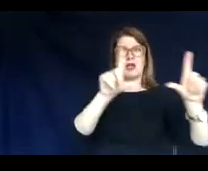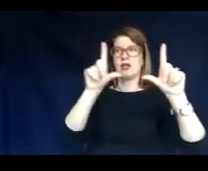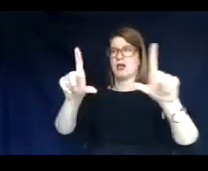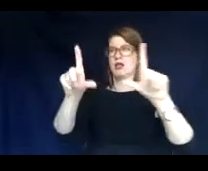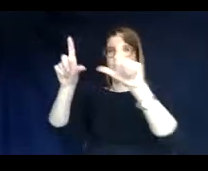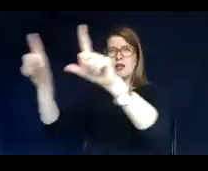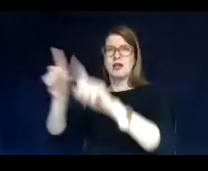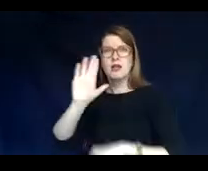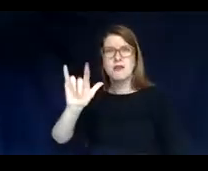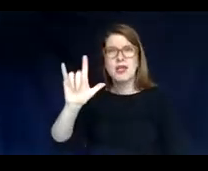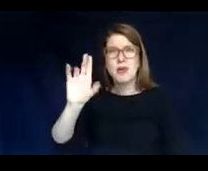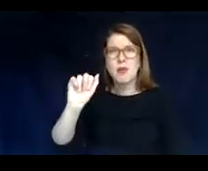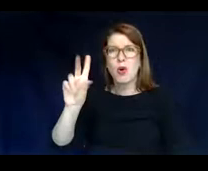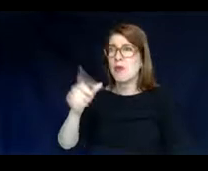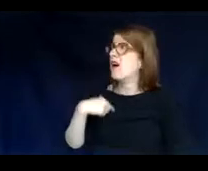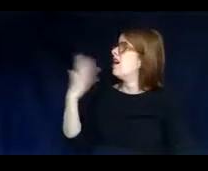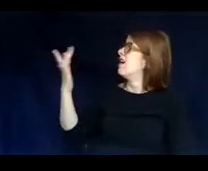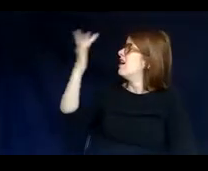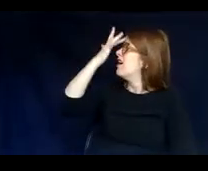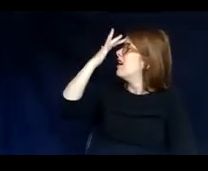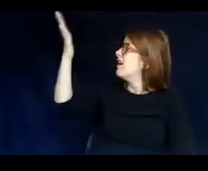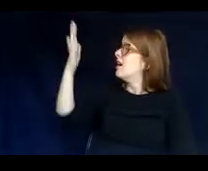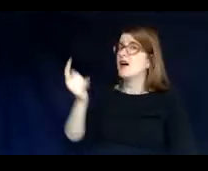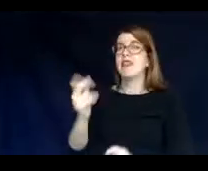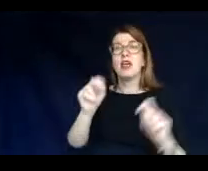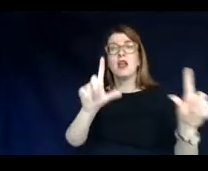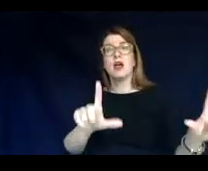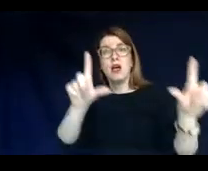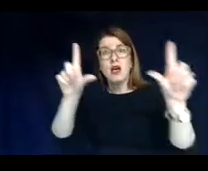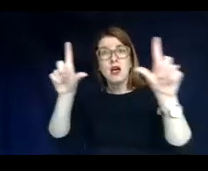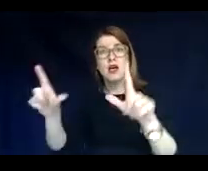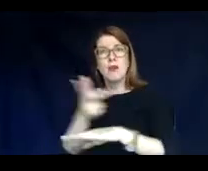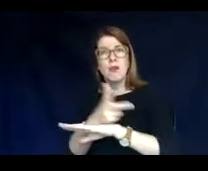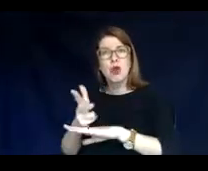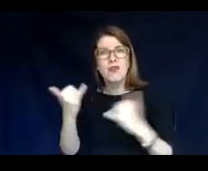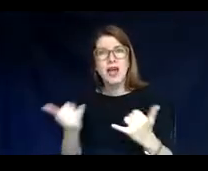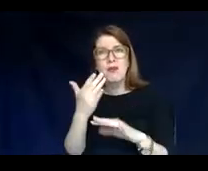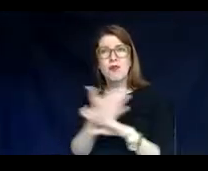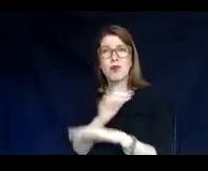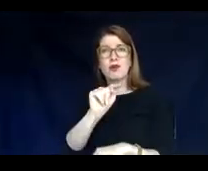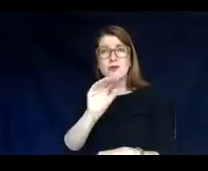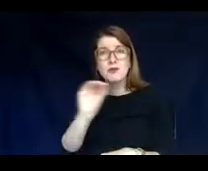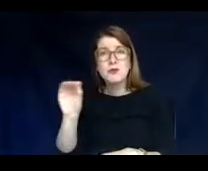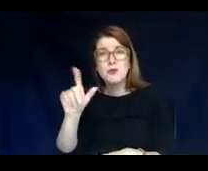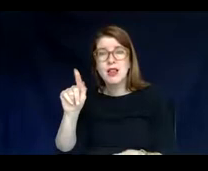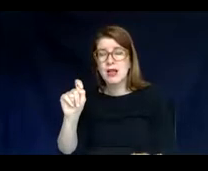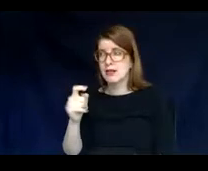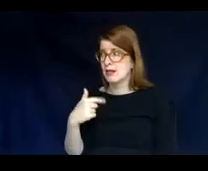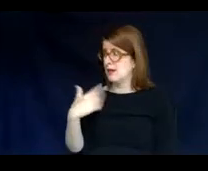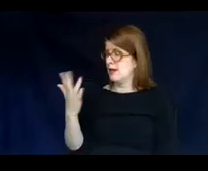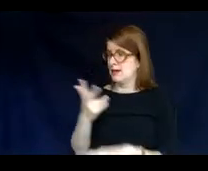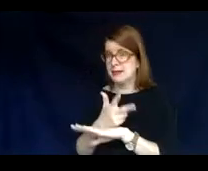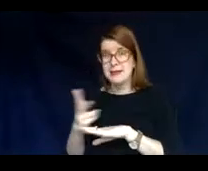advertising budget right now, God? But the last billboard shows up, pull over now before it's too late. So I pull over into a